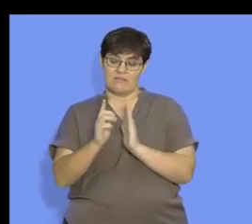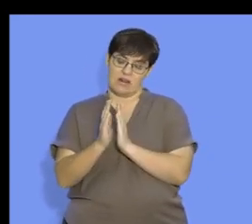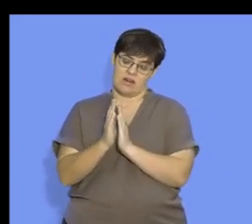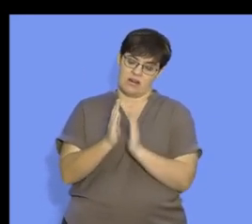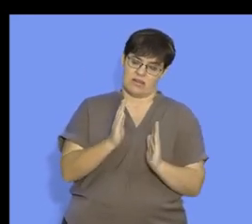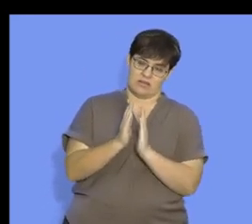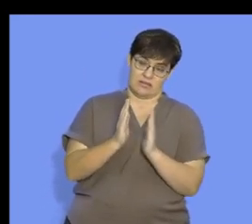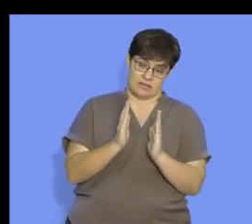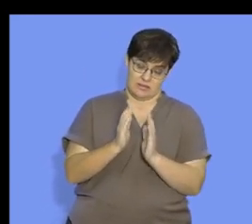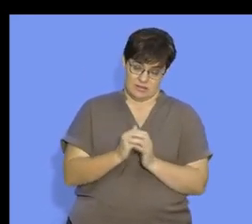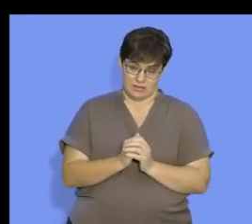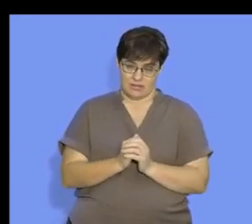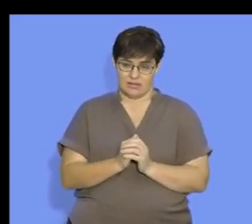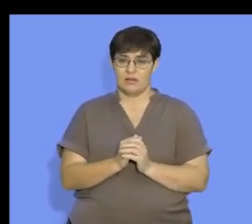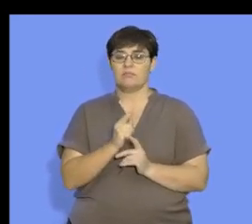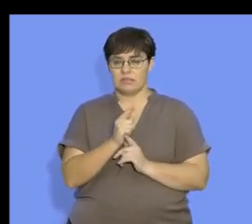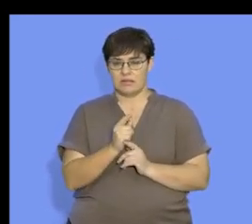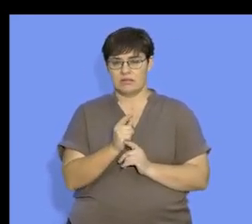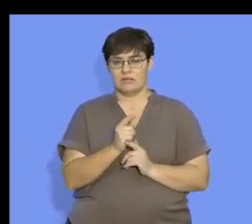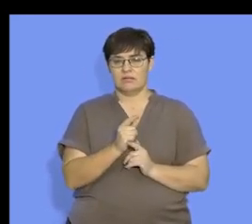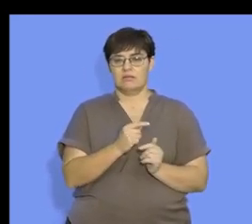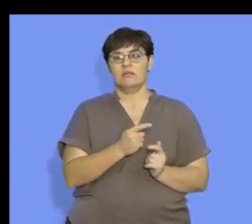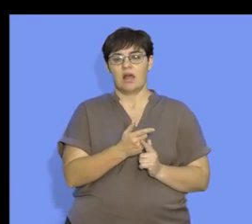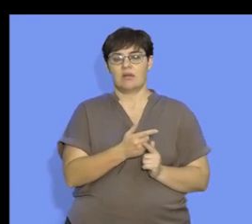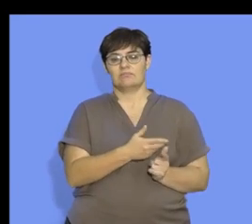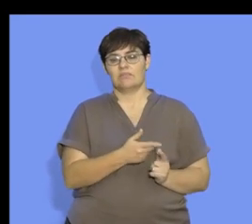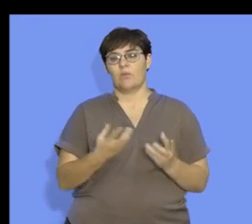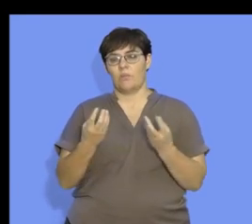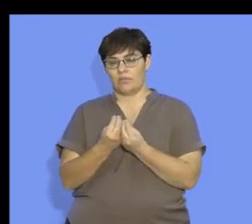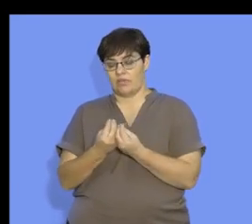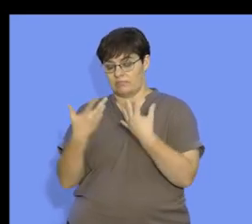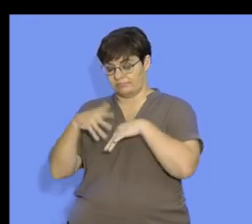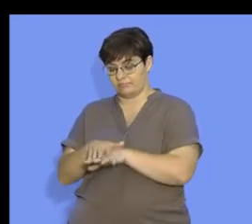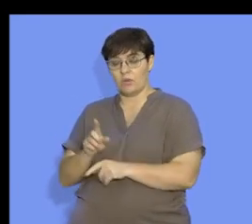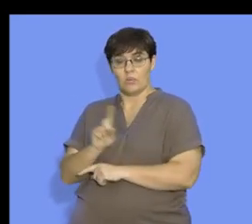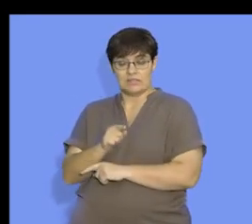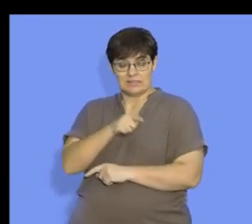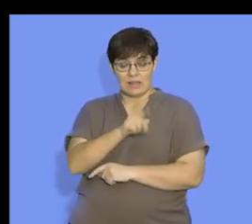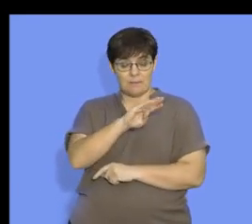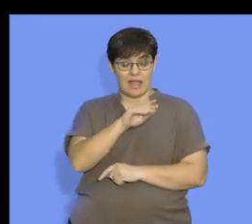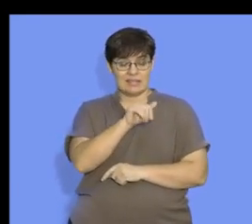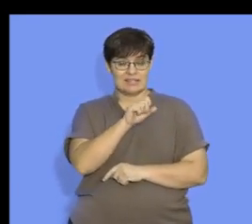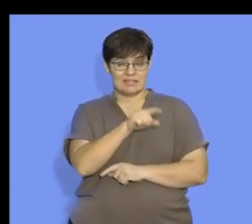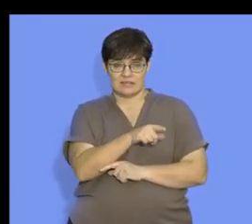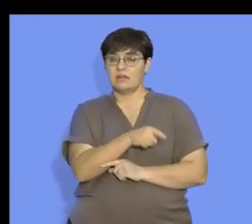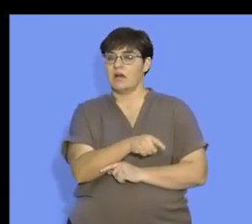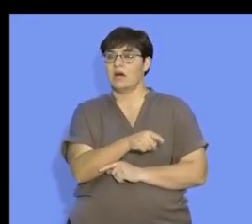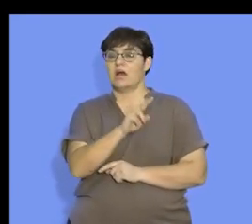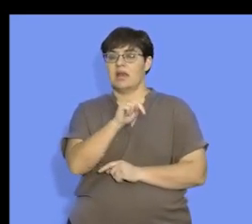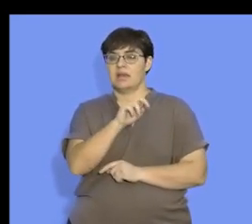than 7, okay? Right, so this we react with sodium hydroxide for argument's sake, okay?